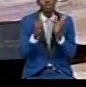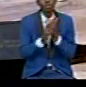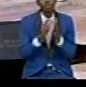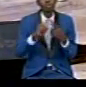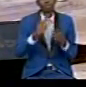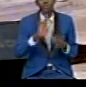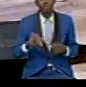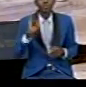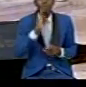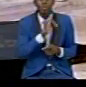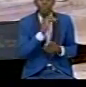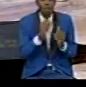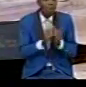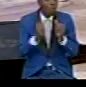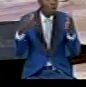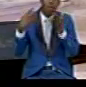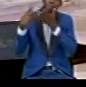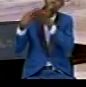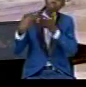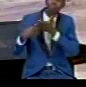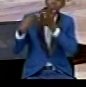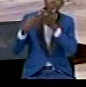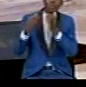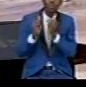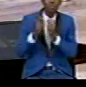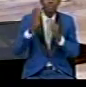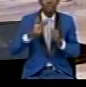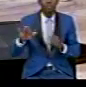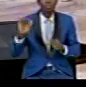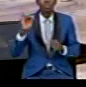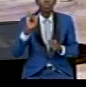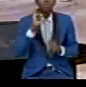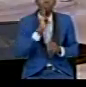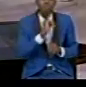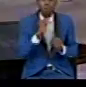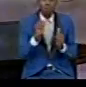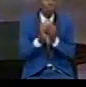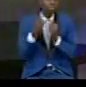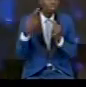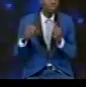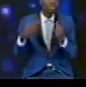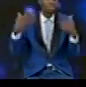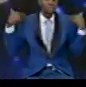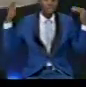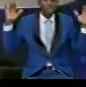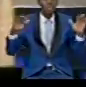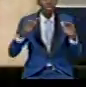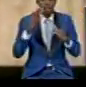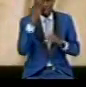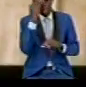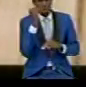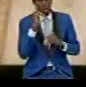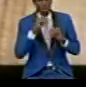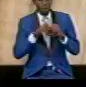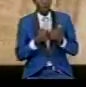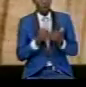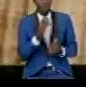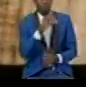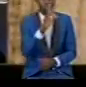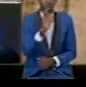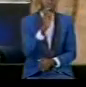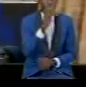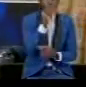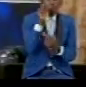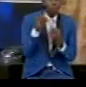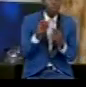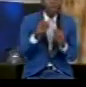without arguing with the children of Israel or with the angel, how, why, when, how should that be?